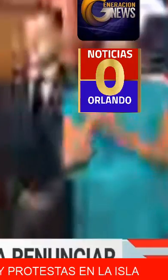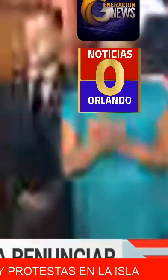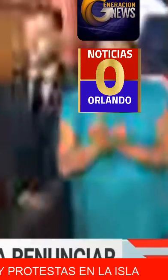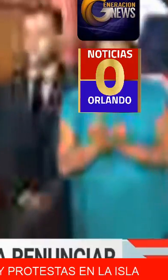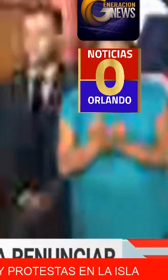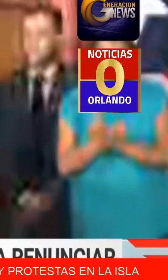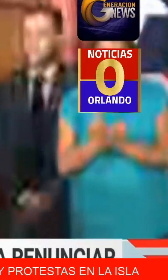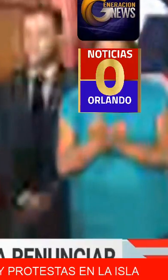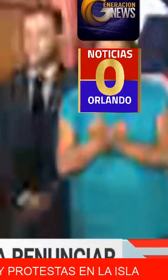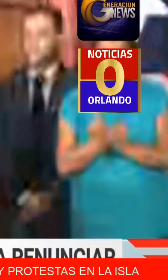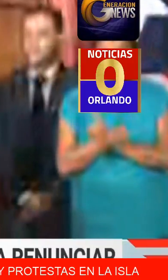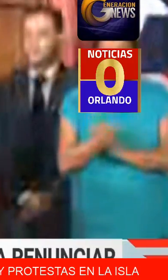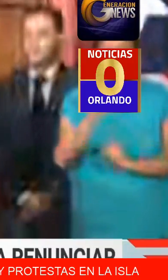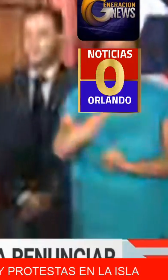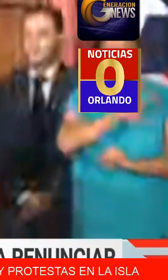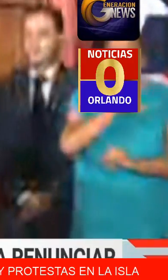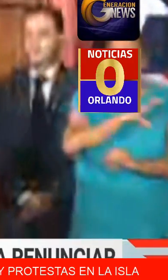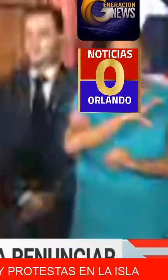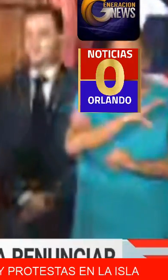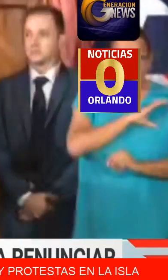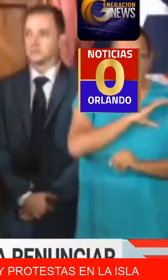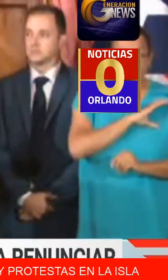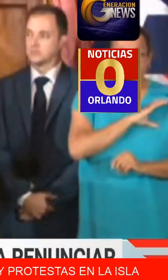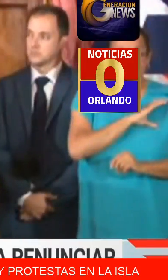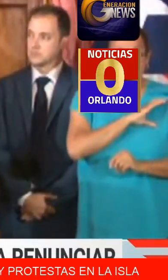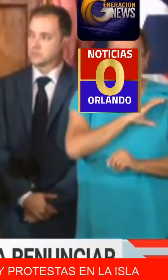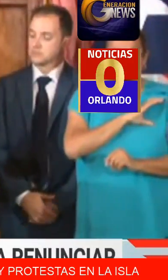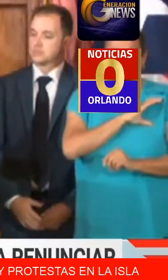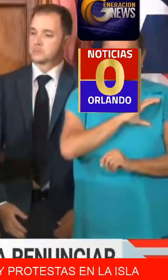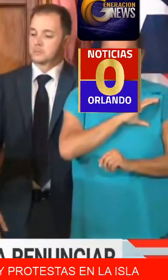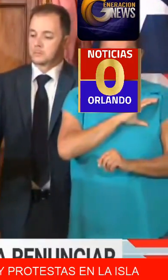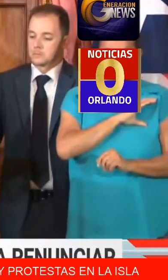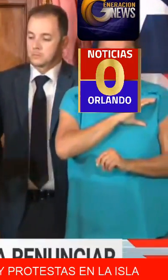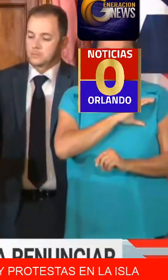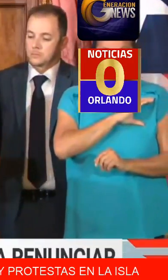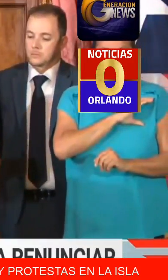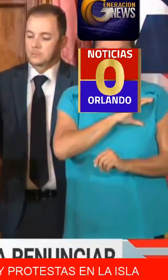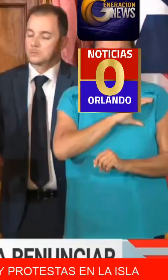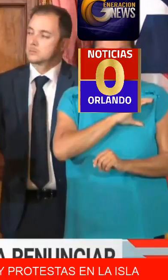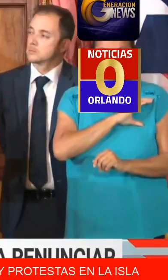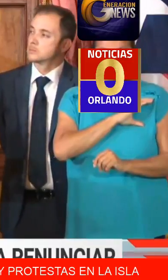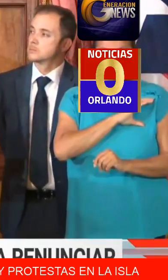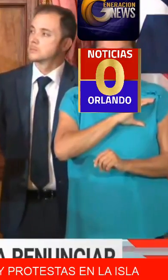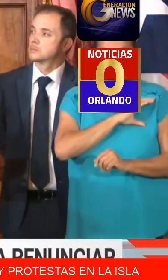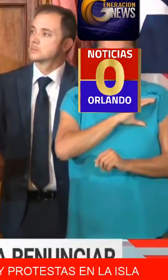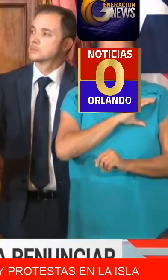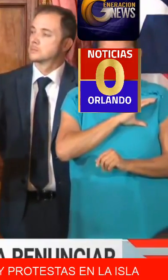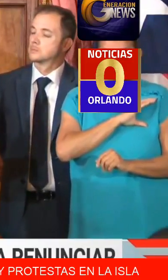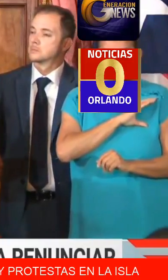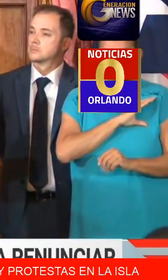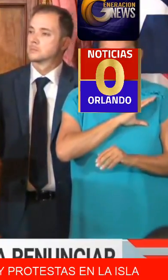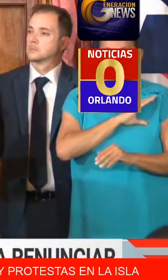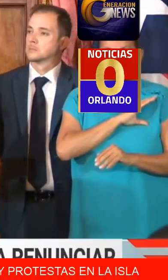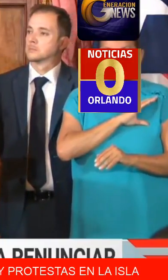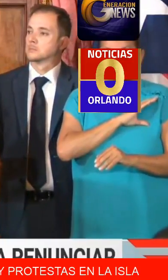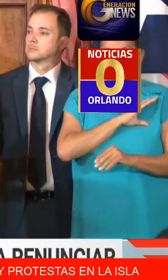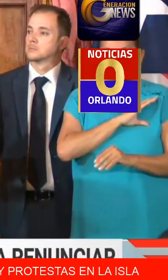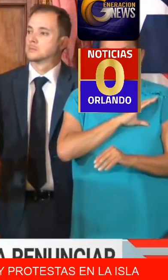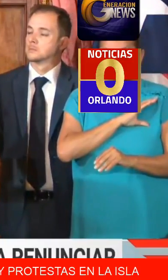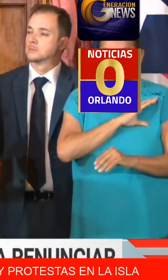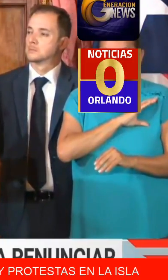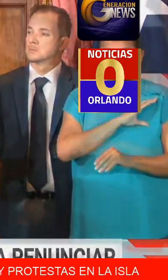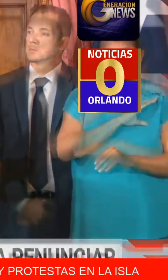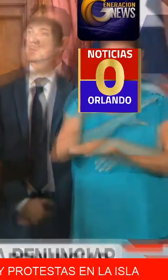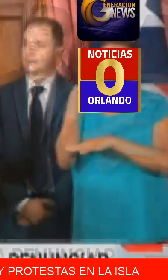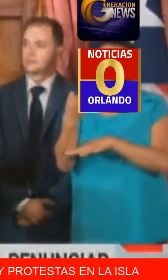burning items, which is quite critical because for our viewers outside of Puerto Rico,